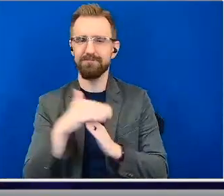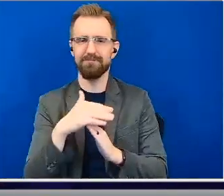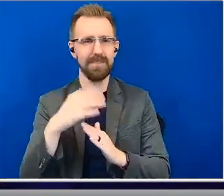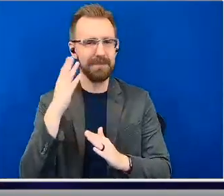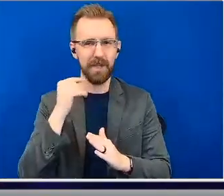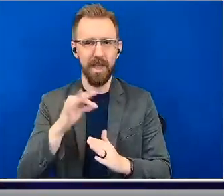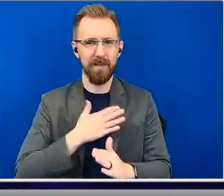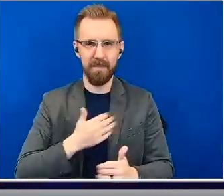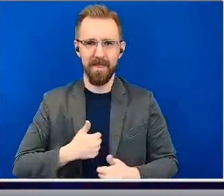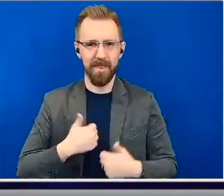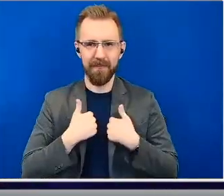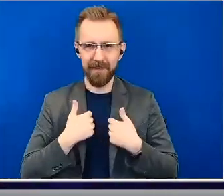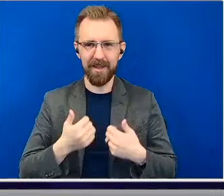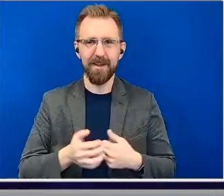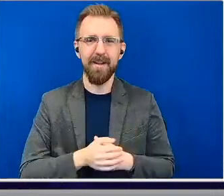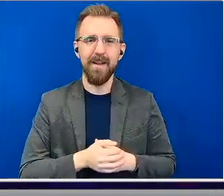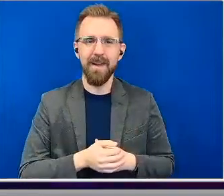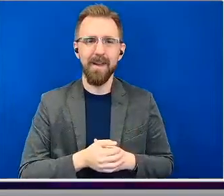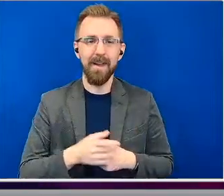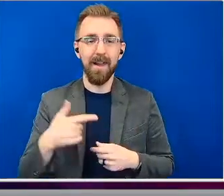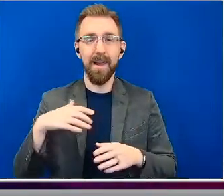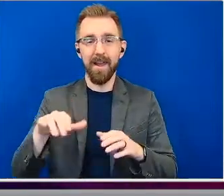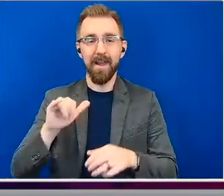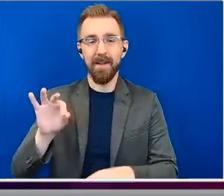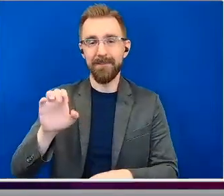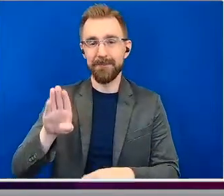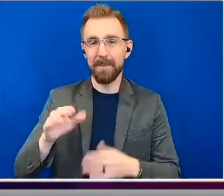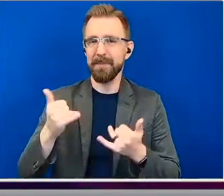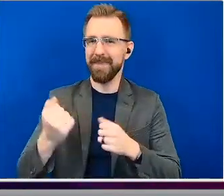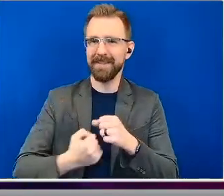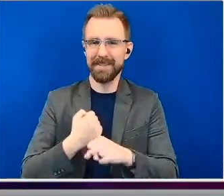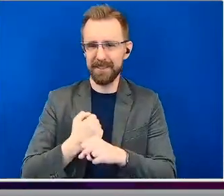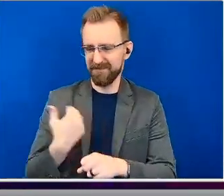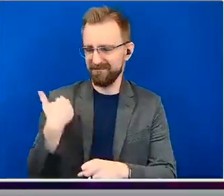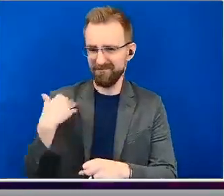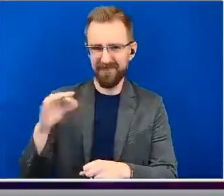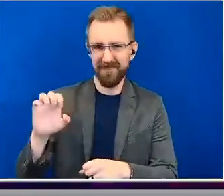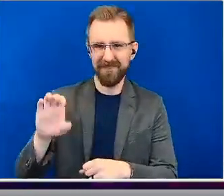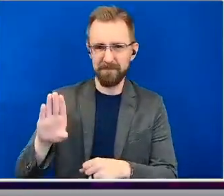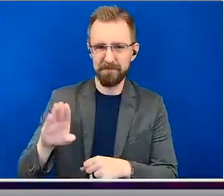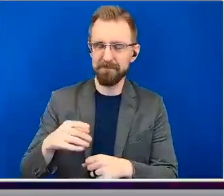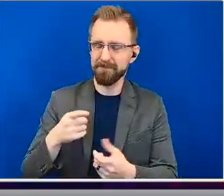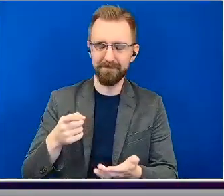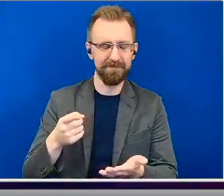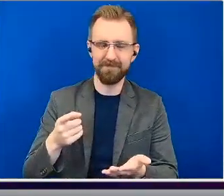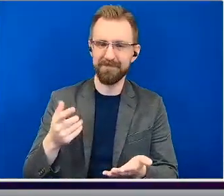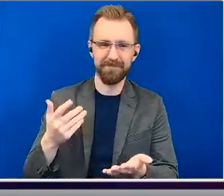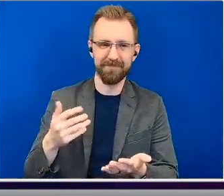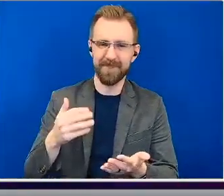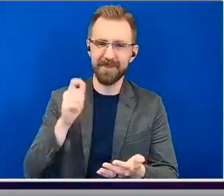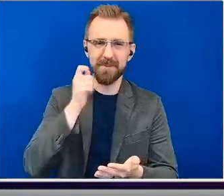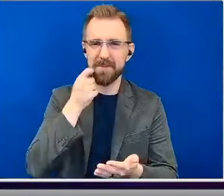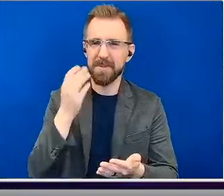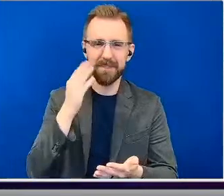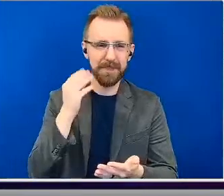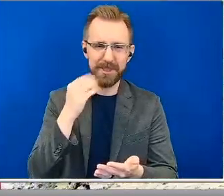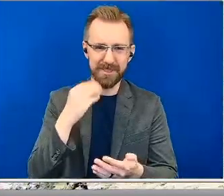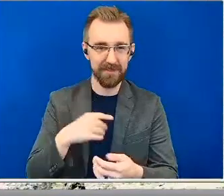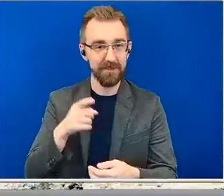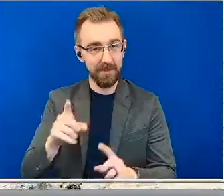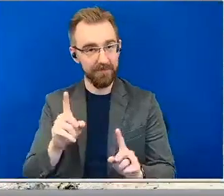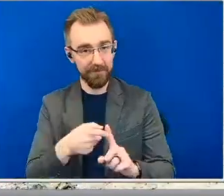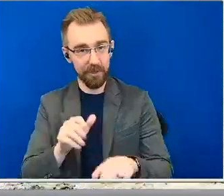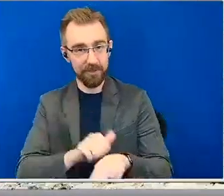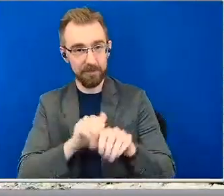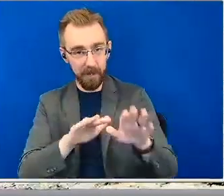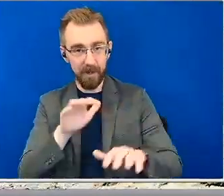this in February of this year. February of this year. It's just a very cool experience. Was this your first mountain to climb? No,